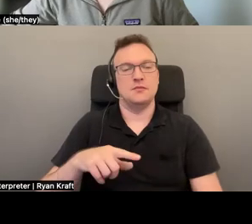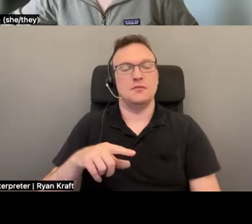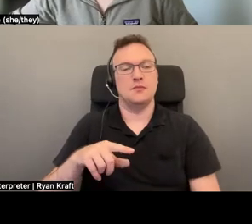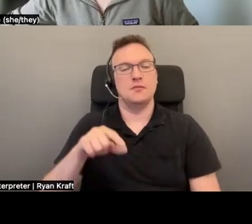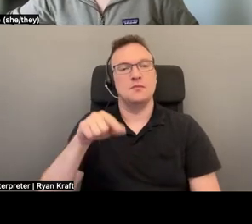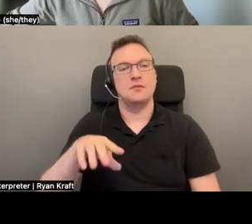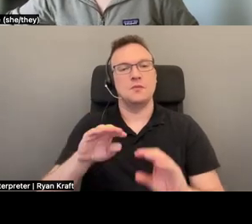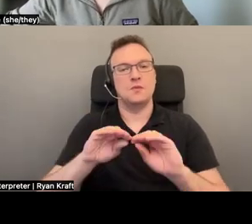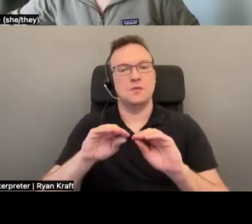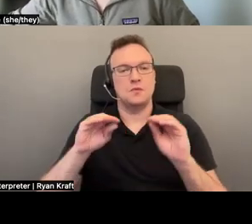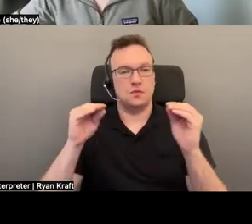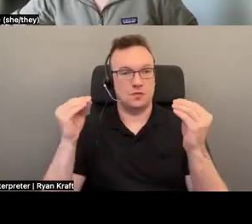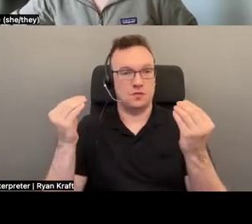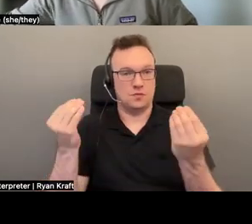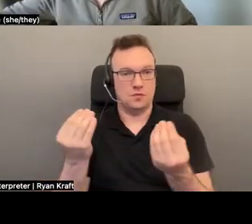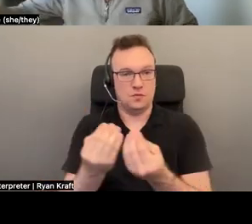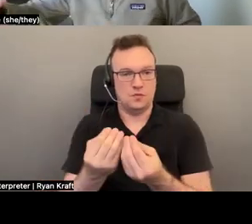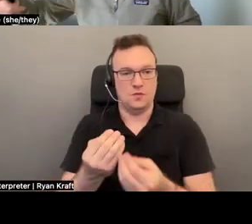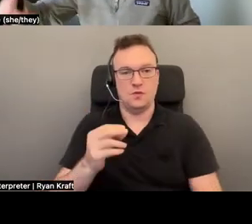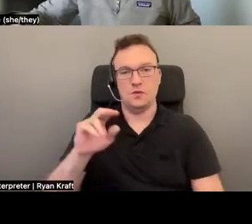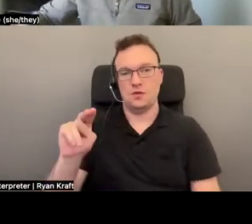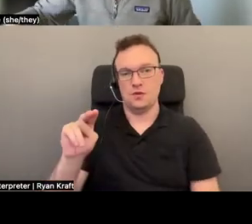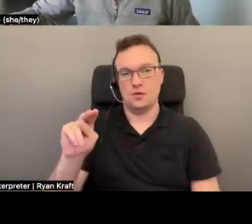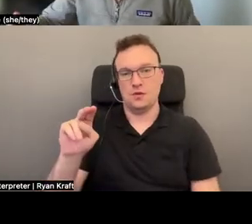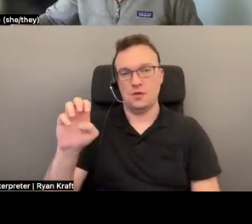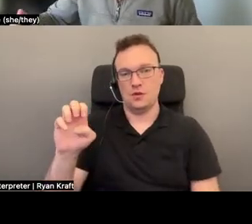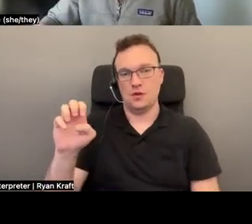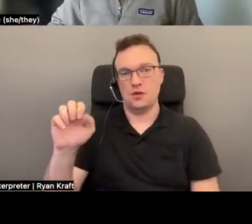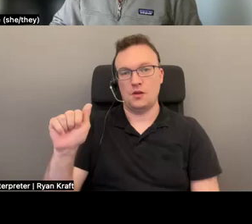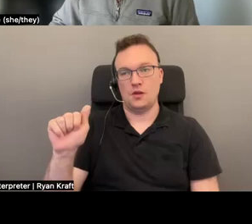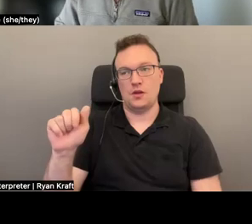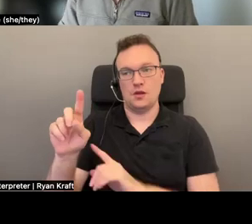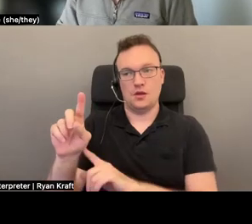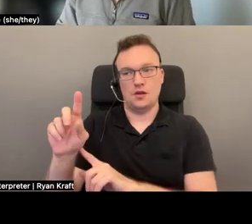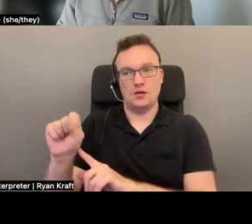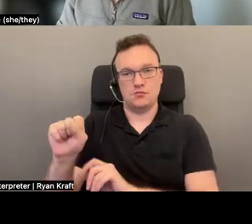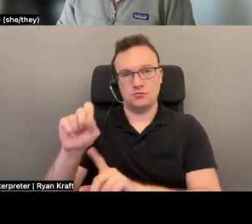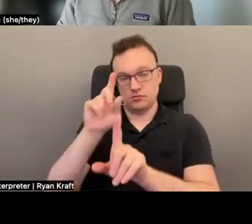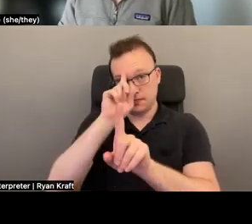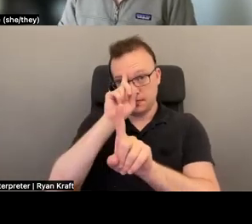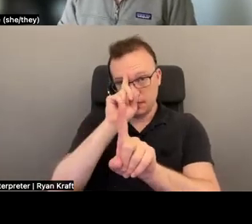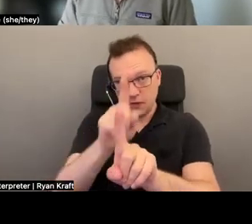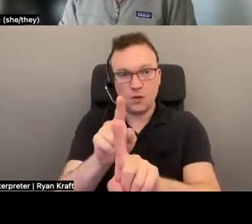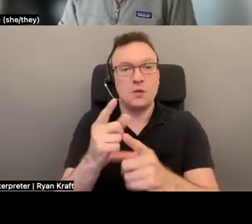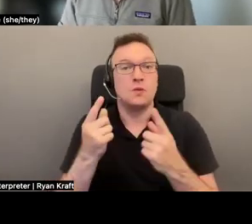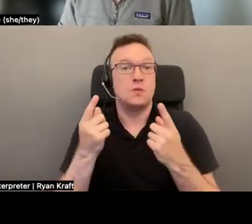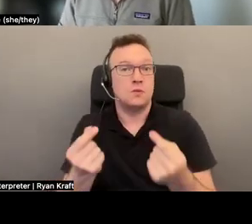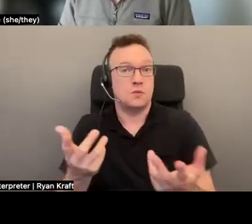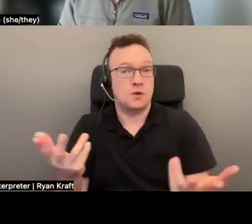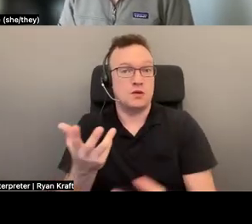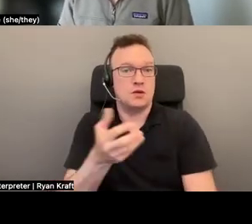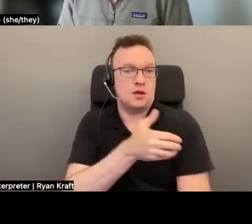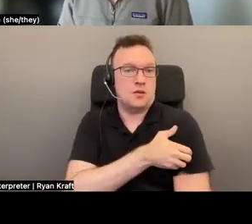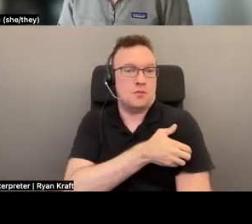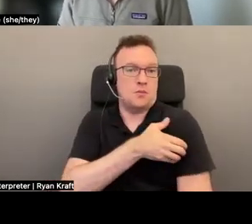previously mentioned, NEADS aims to